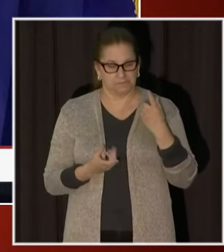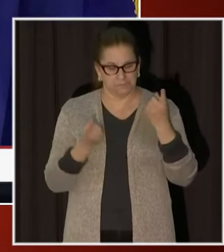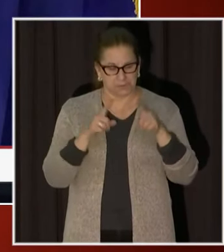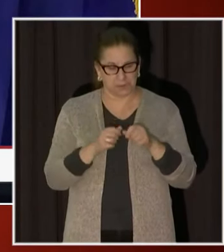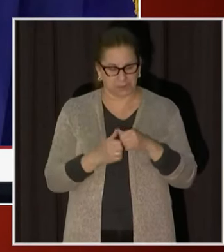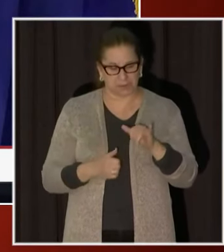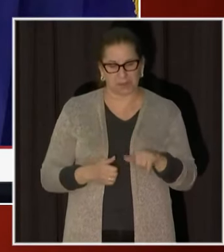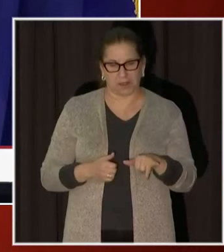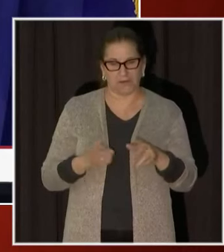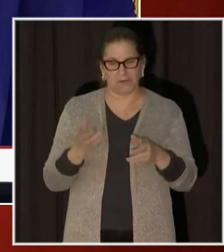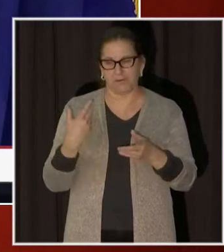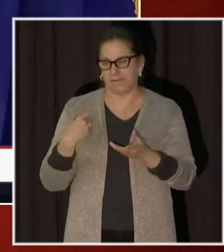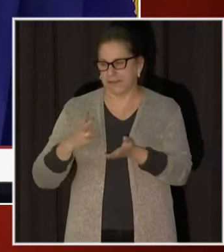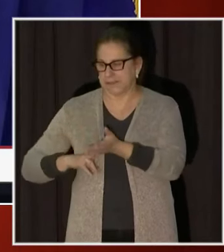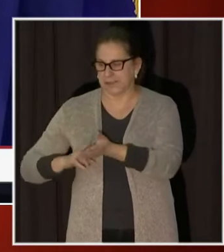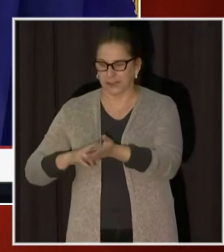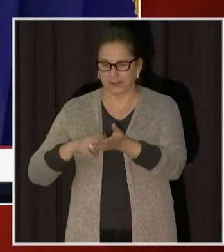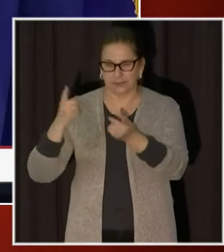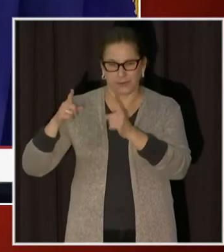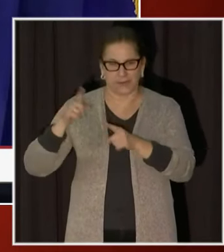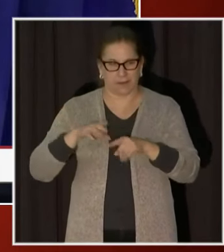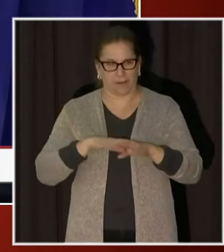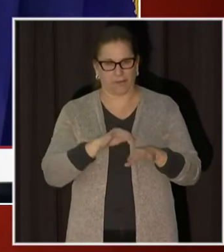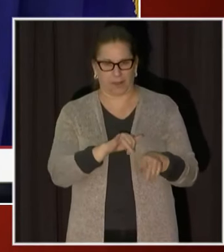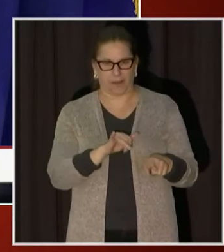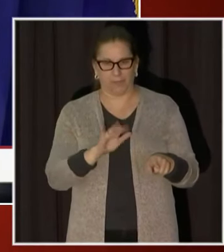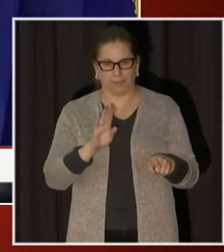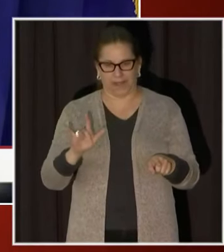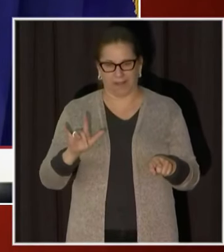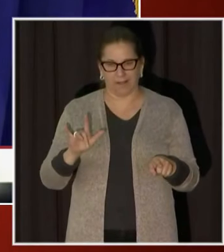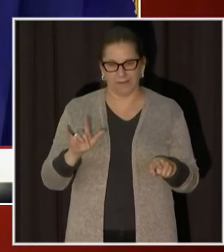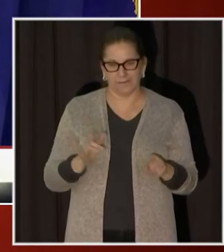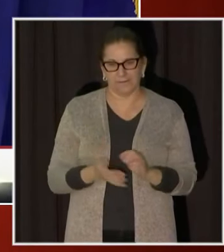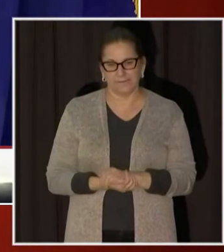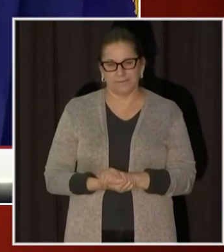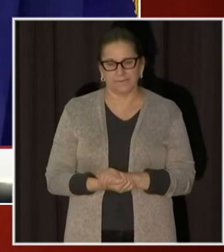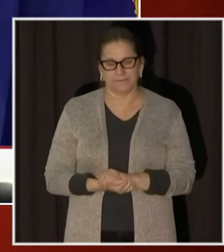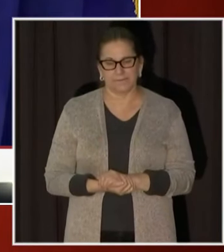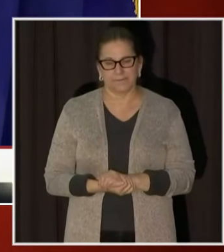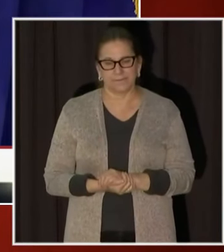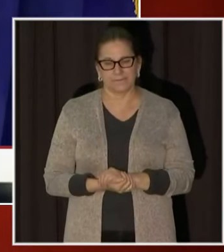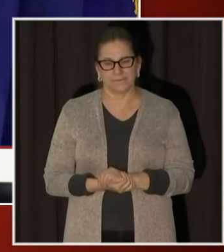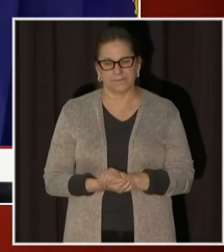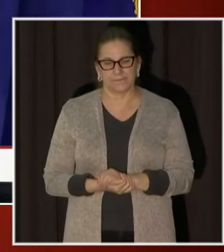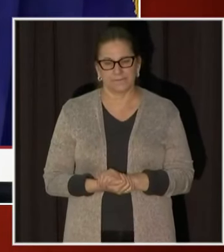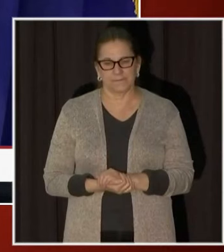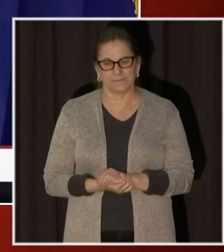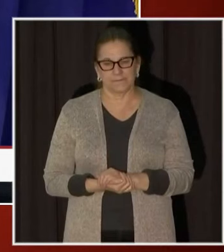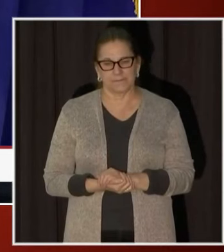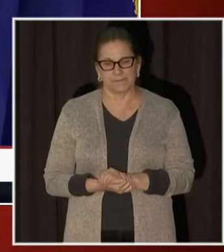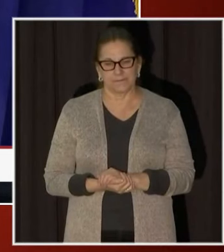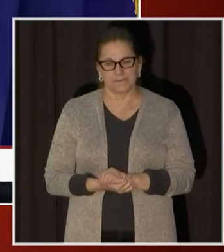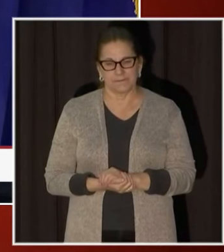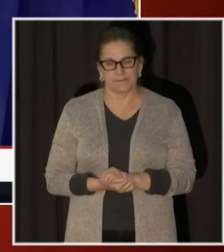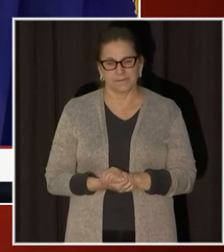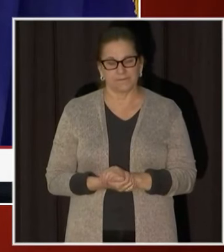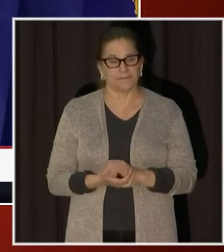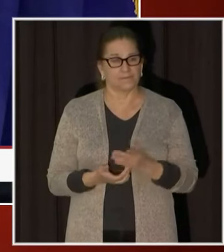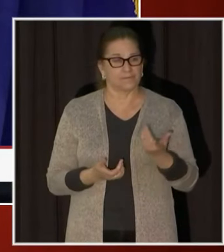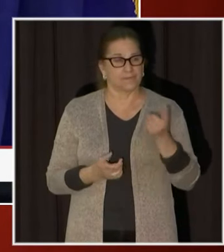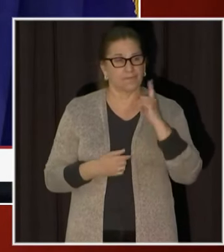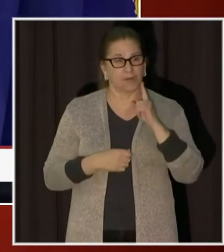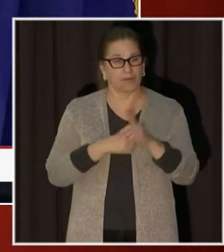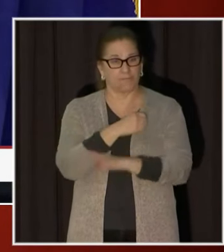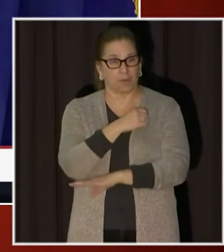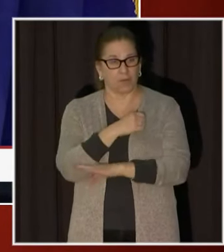25. For at-large candidates, this would be for the fall ballot or for fall election, that the number would be